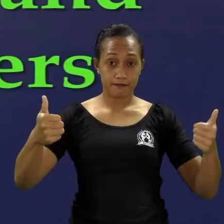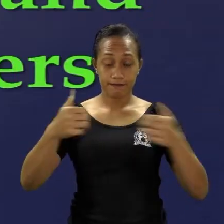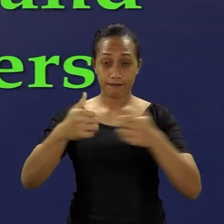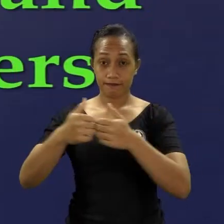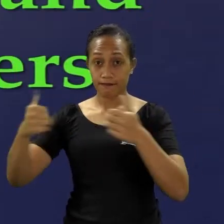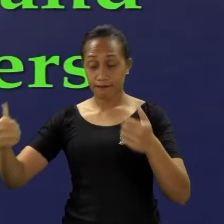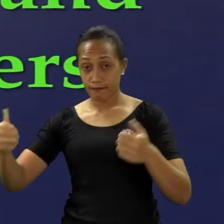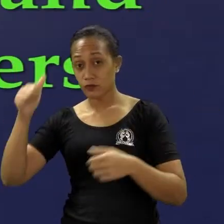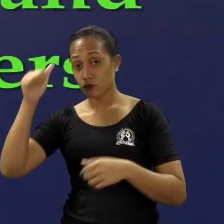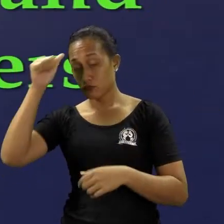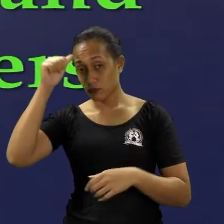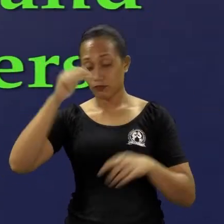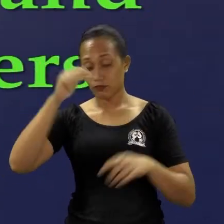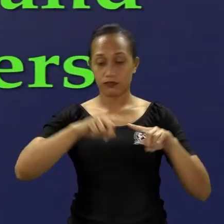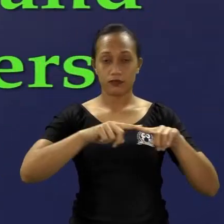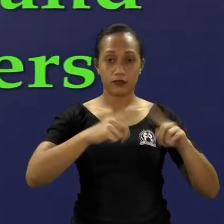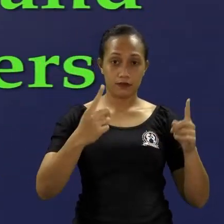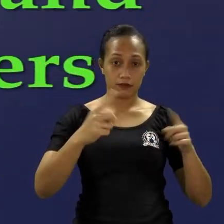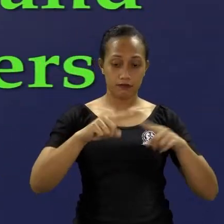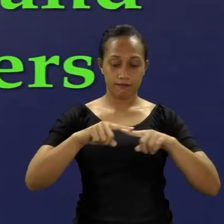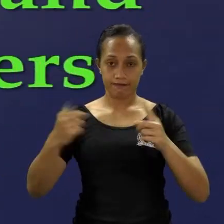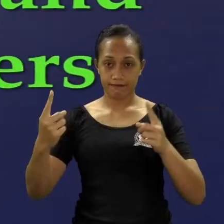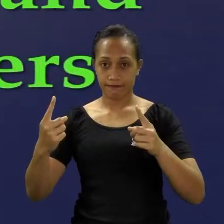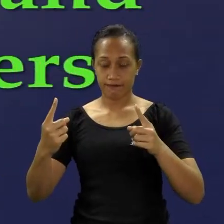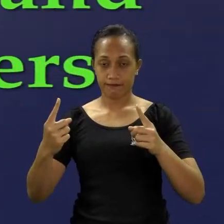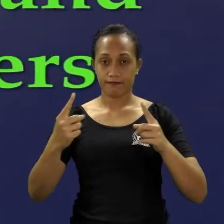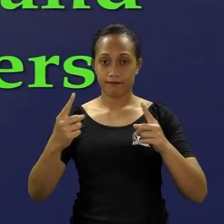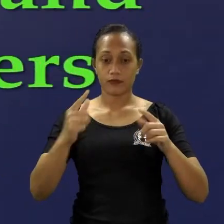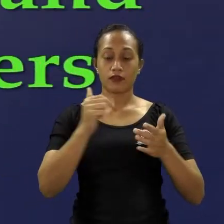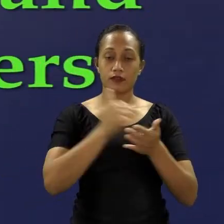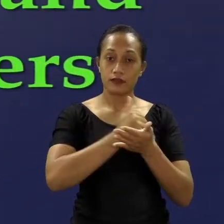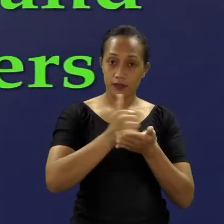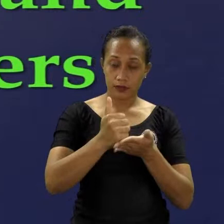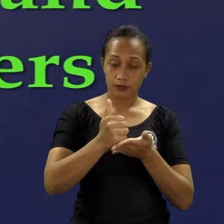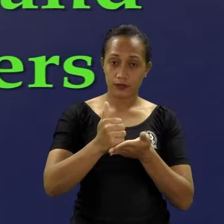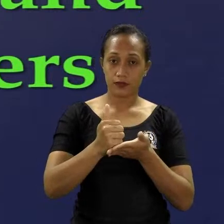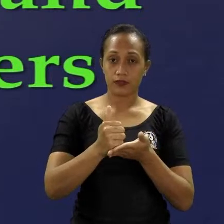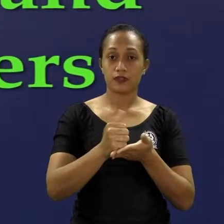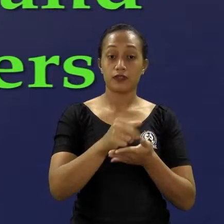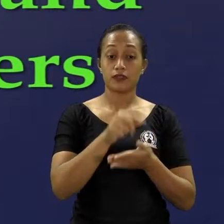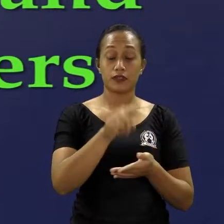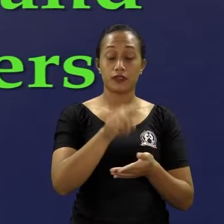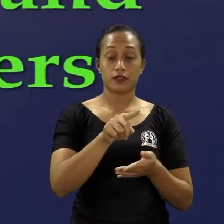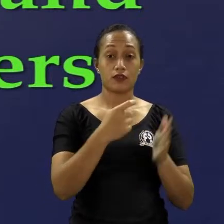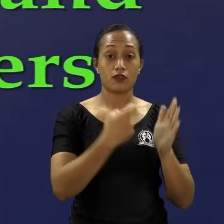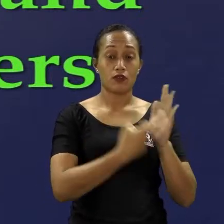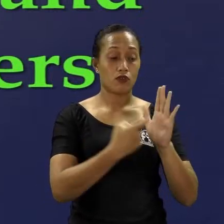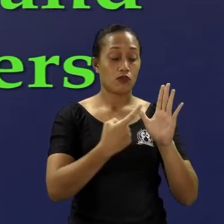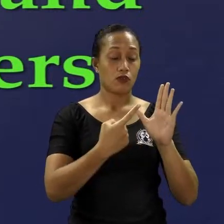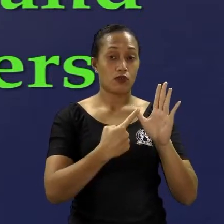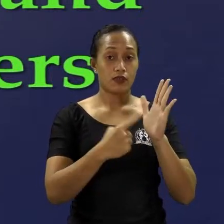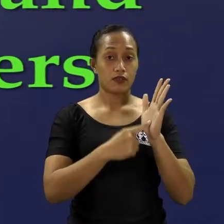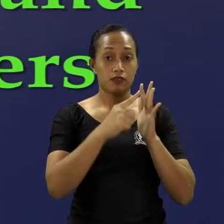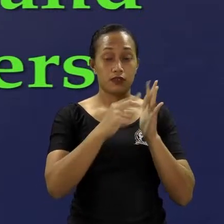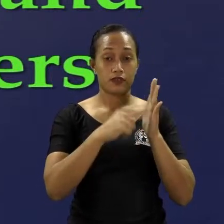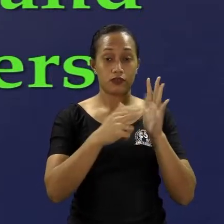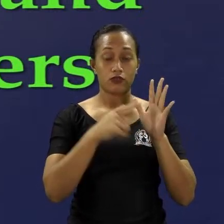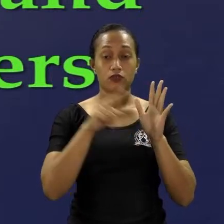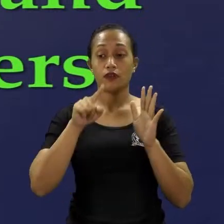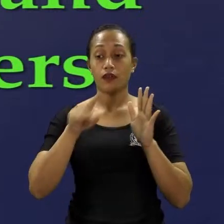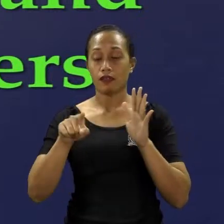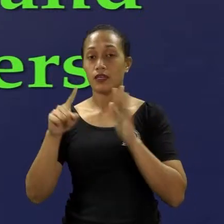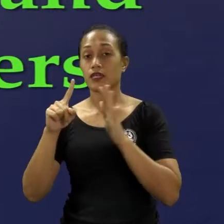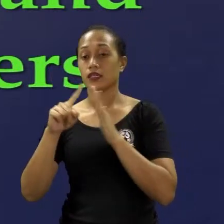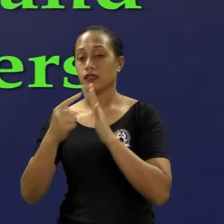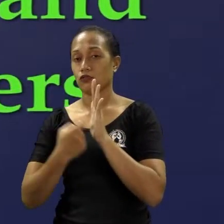ma la to loa le ese nga. O tu ai ngā numera nei o rational ma